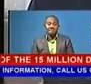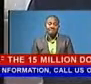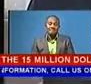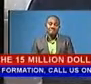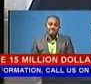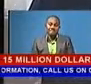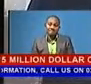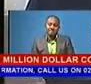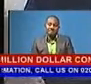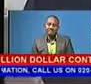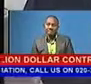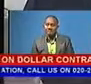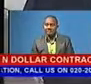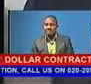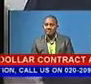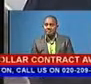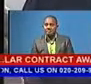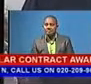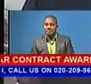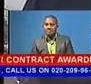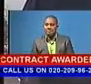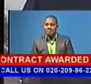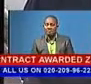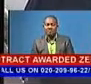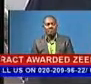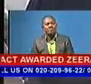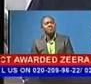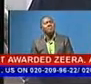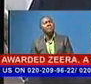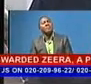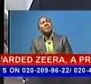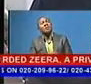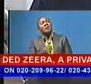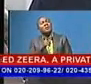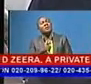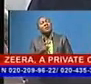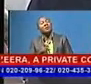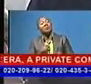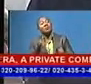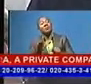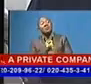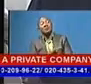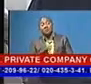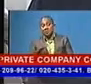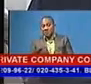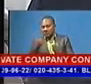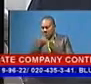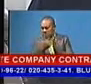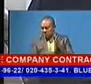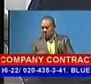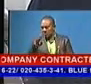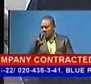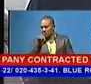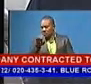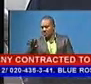my Lord Adinja then asked, and have you given us a full list of the 704? It is fair that we have it.